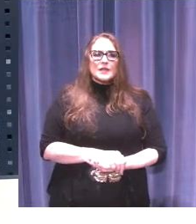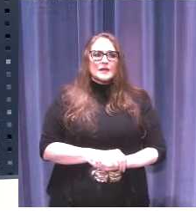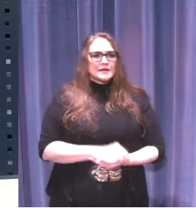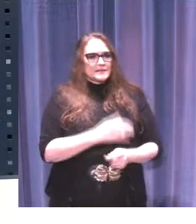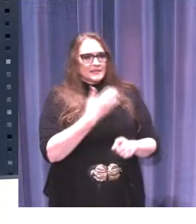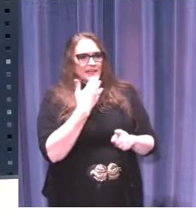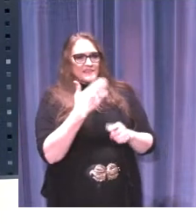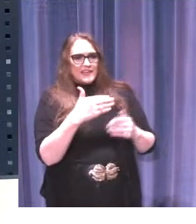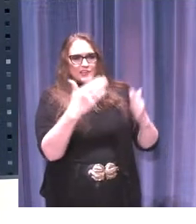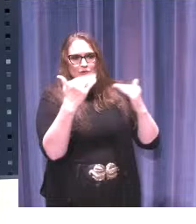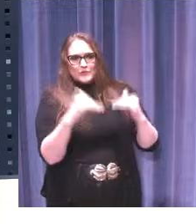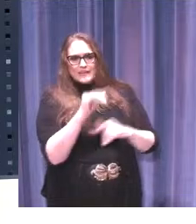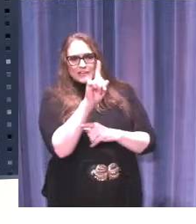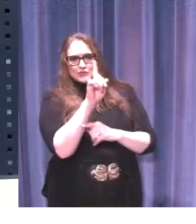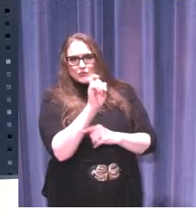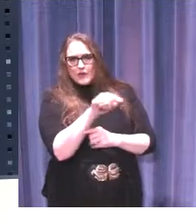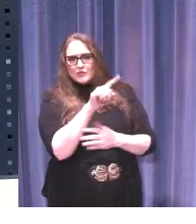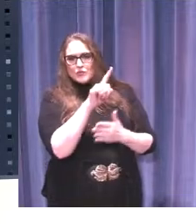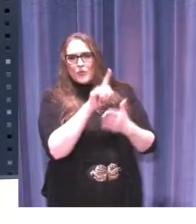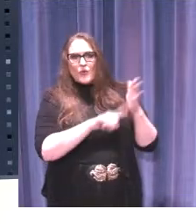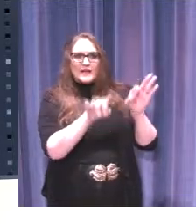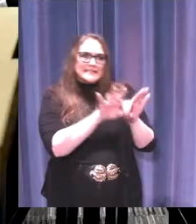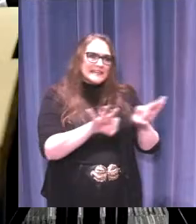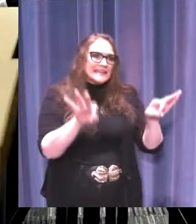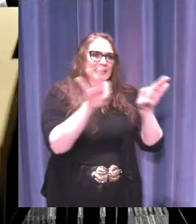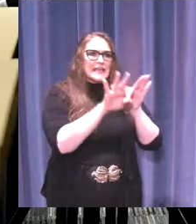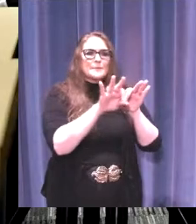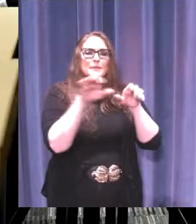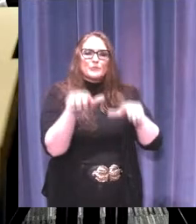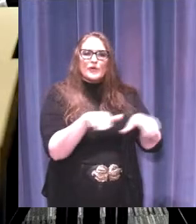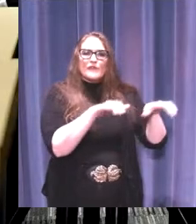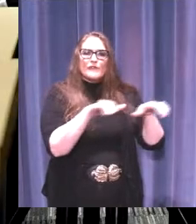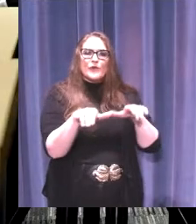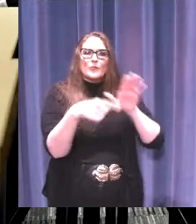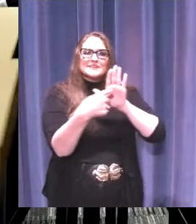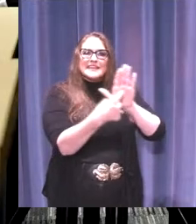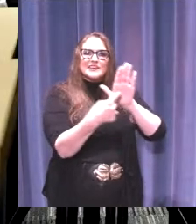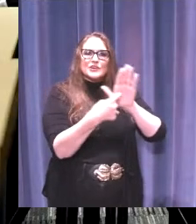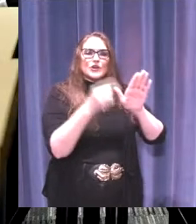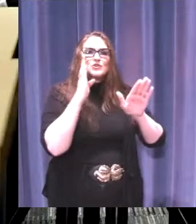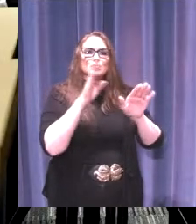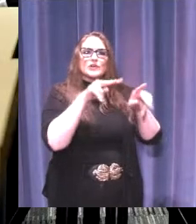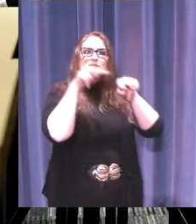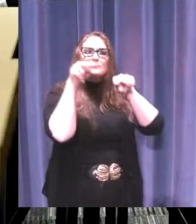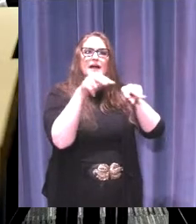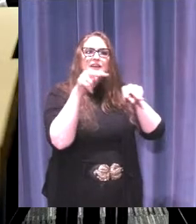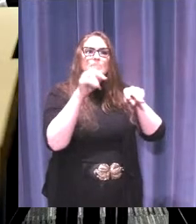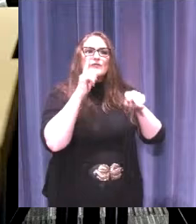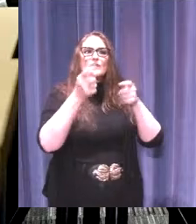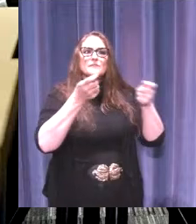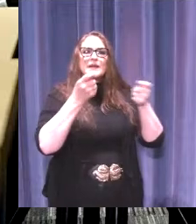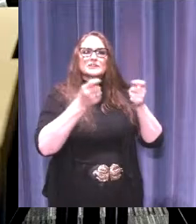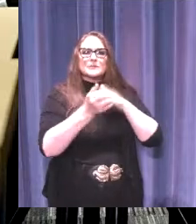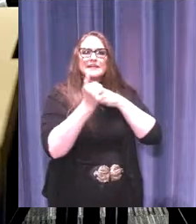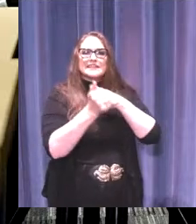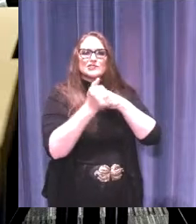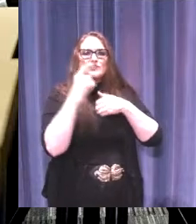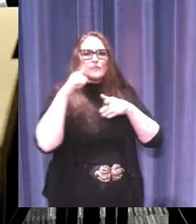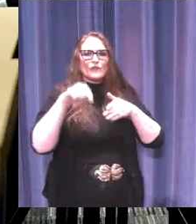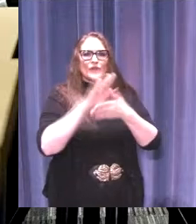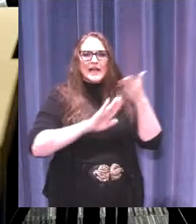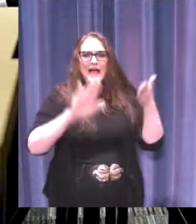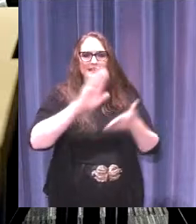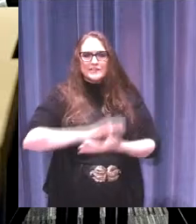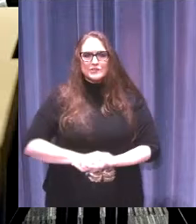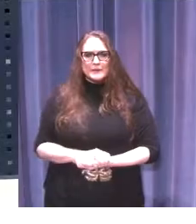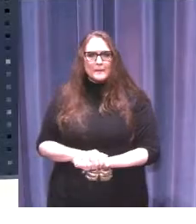Thank you. Next question. What key performance indicators would you monitor for the management and leadership of the college?